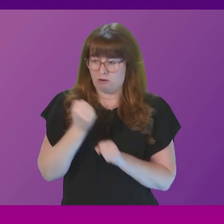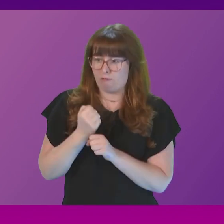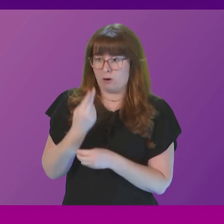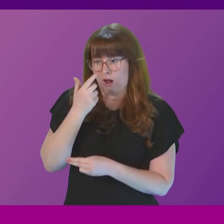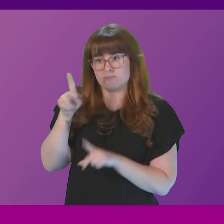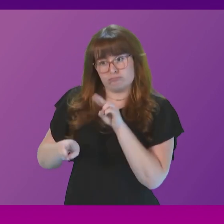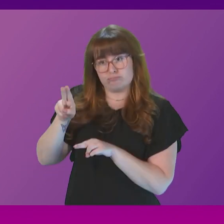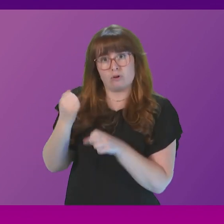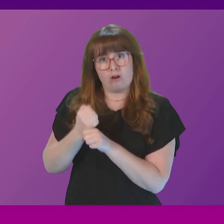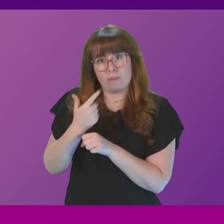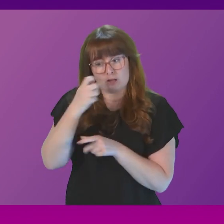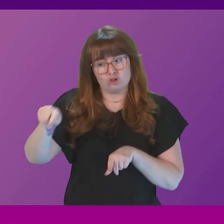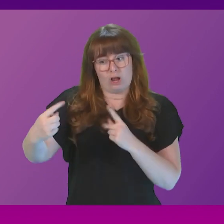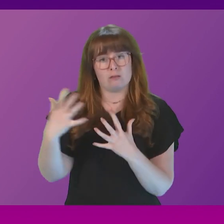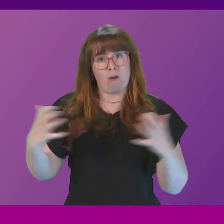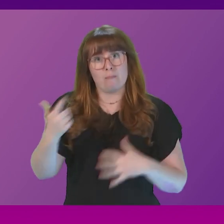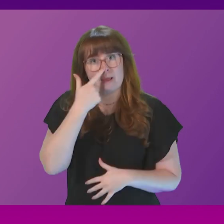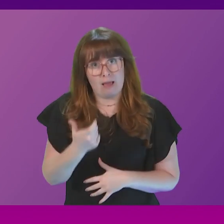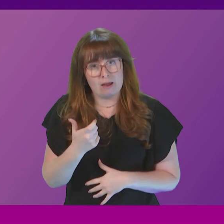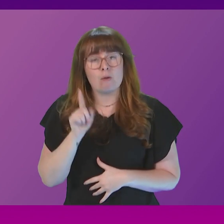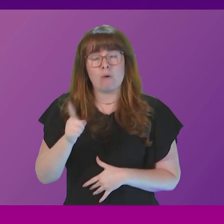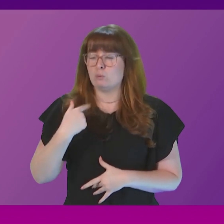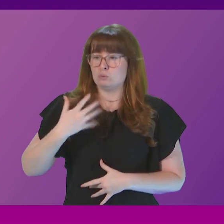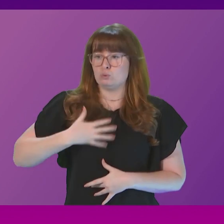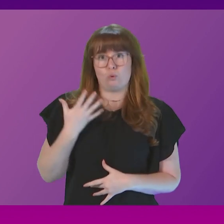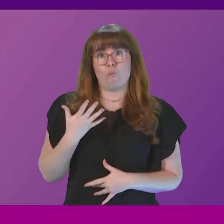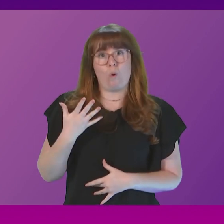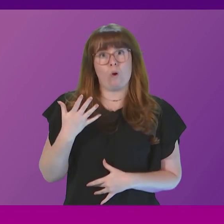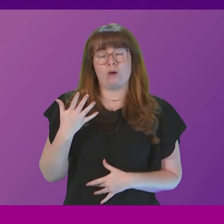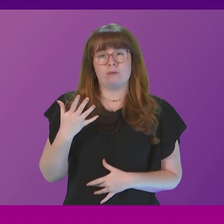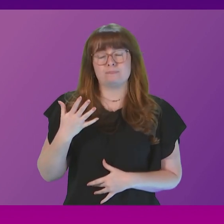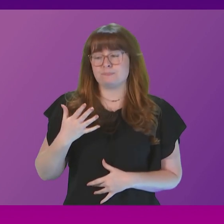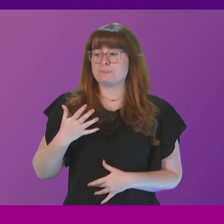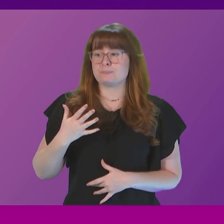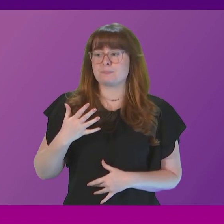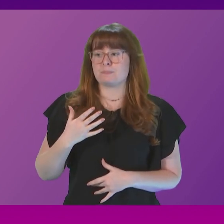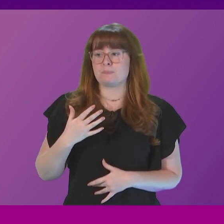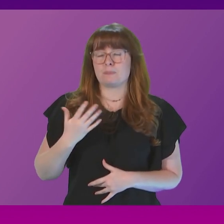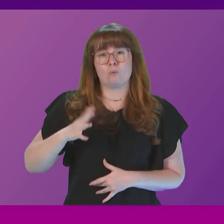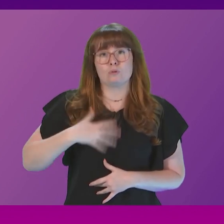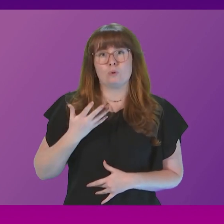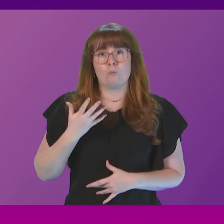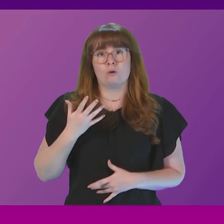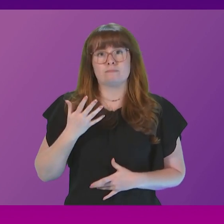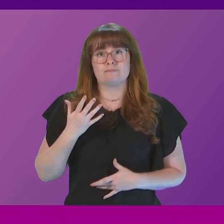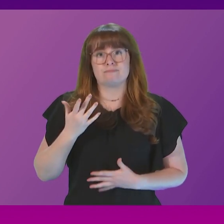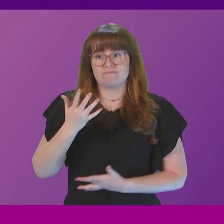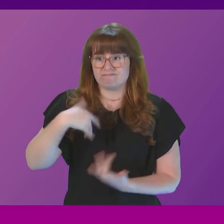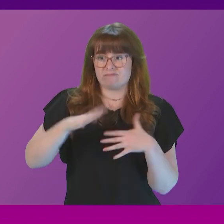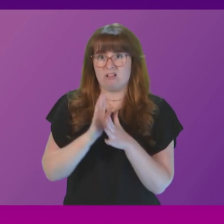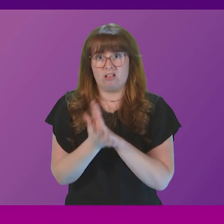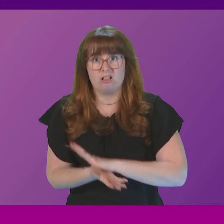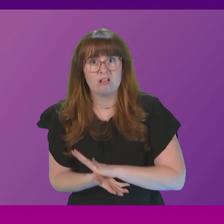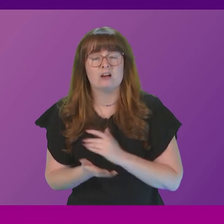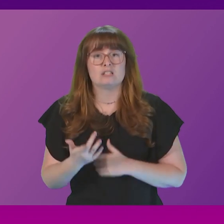often challenging Parliament to go further. What we don't end up doing is cluttering a landscape that can sometimes